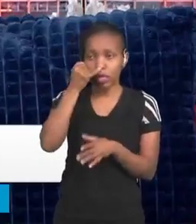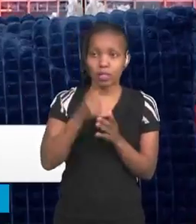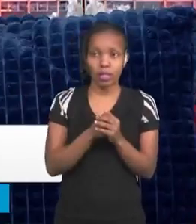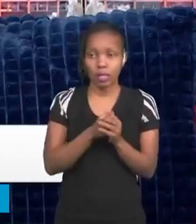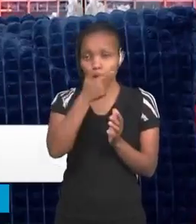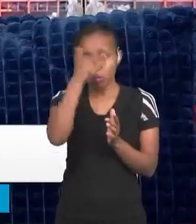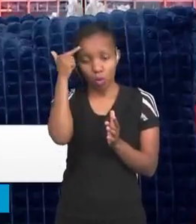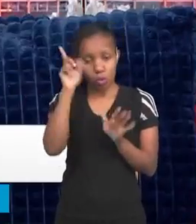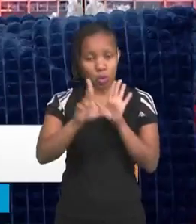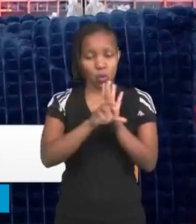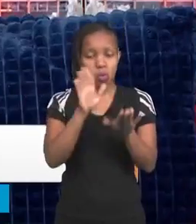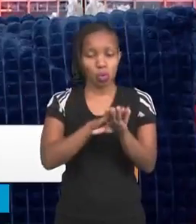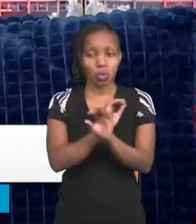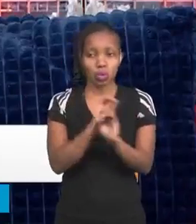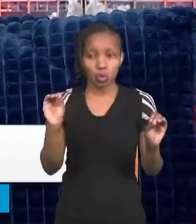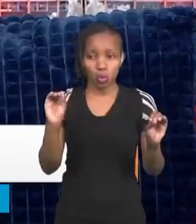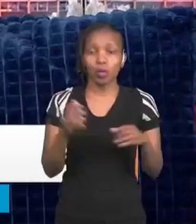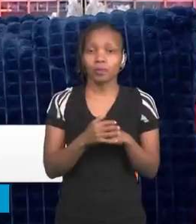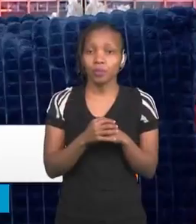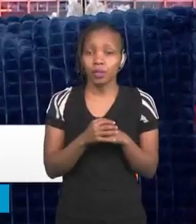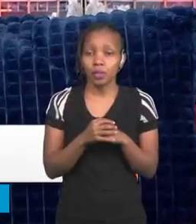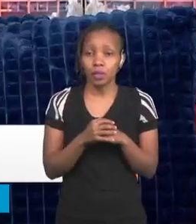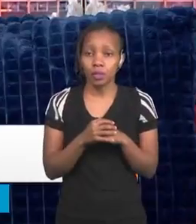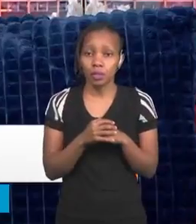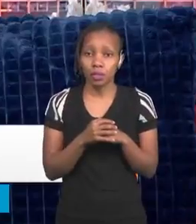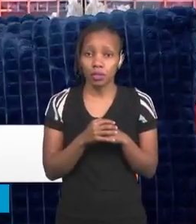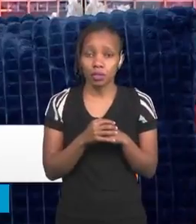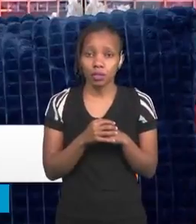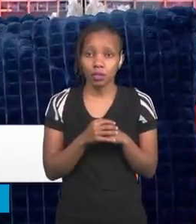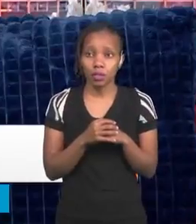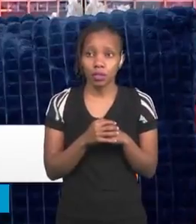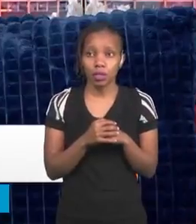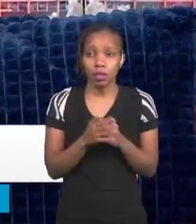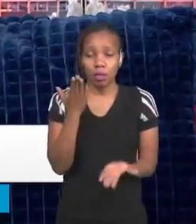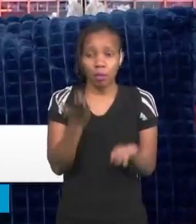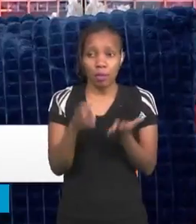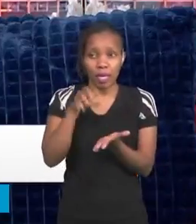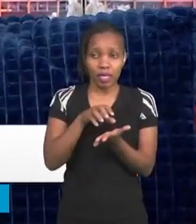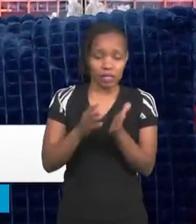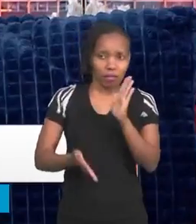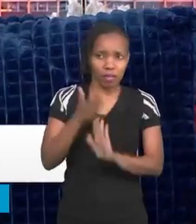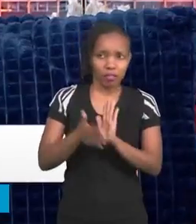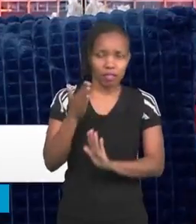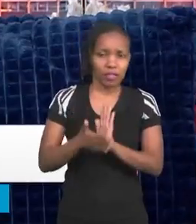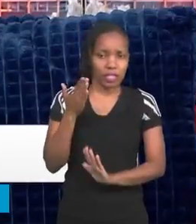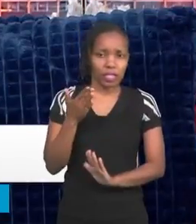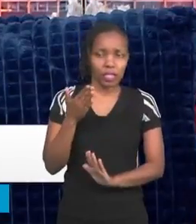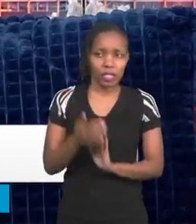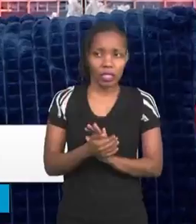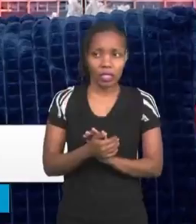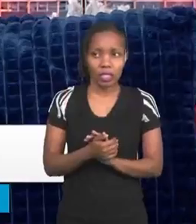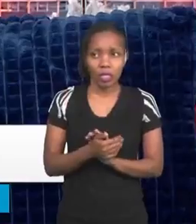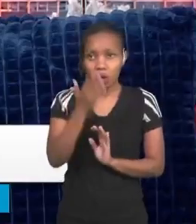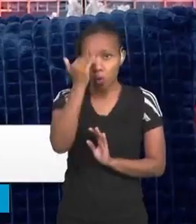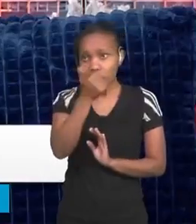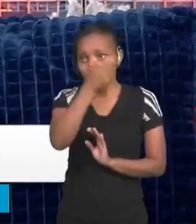the law to be found in possession. Mm-hmm. Yeah. So, probably those cases move faster. Okay. because probably